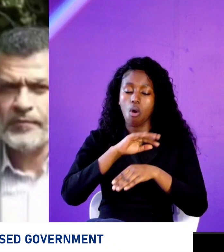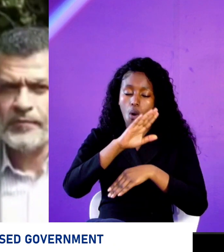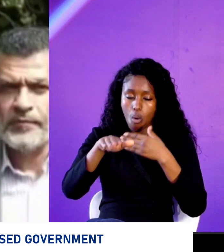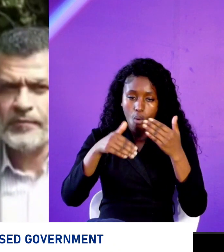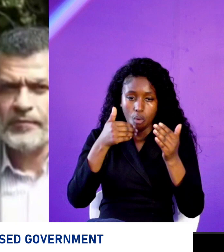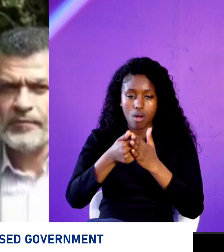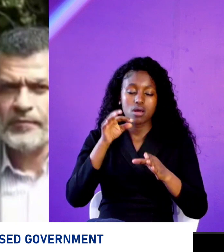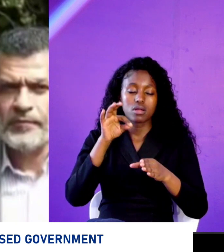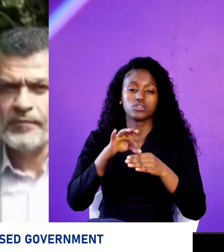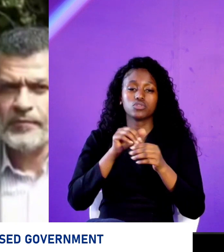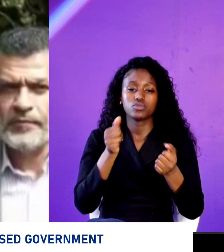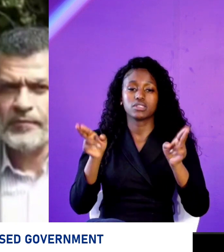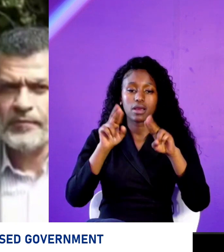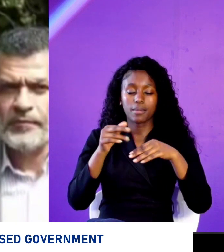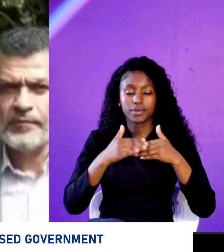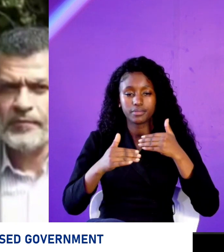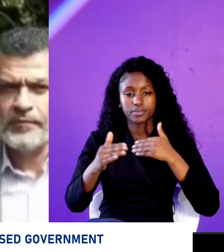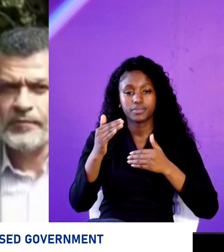by-elections.